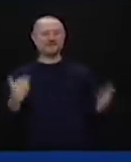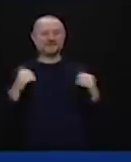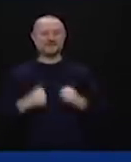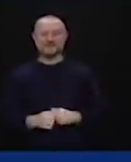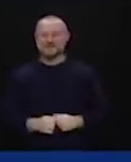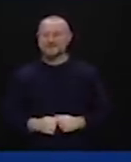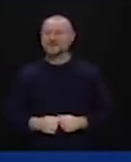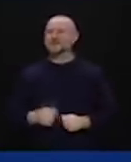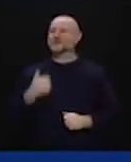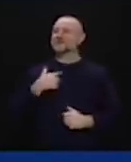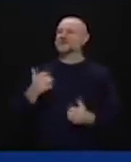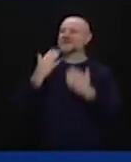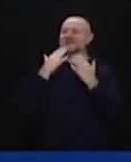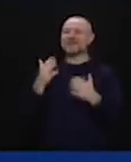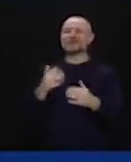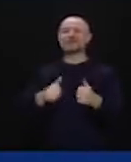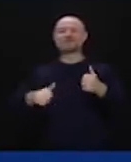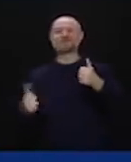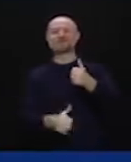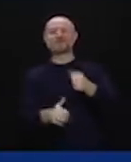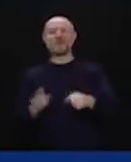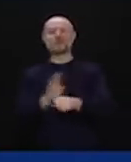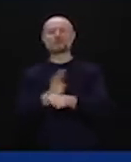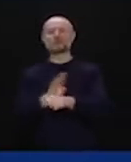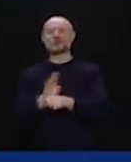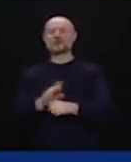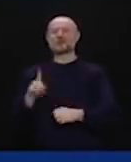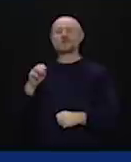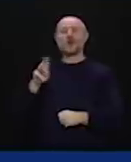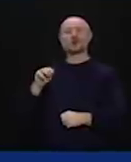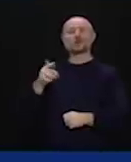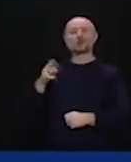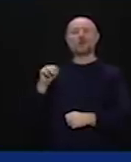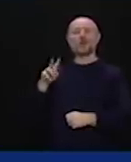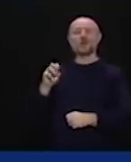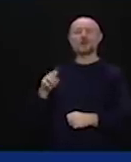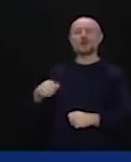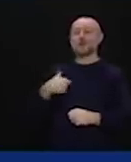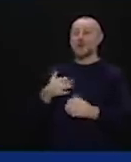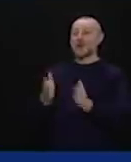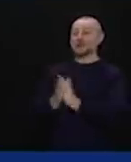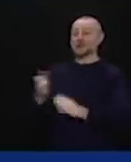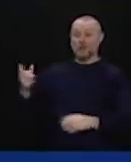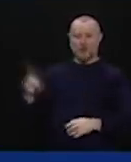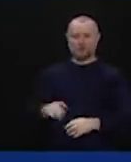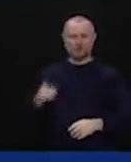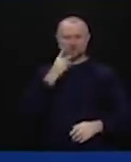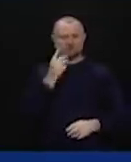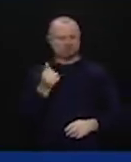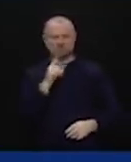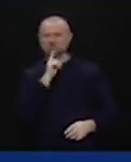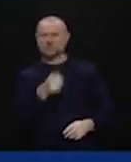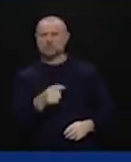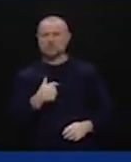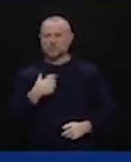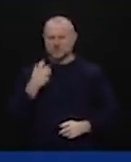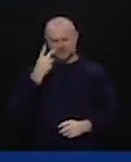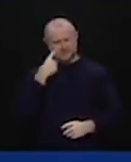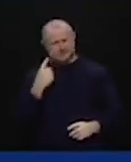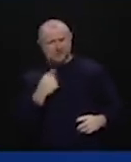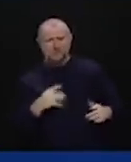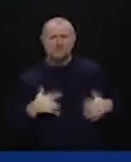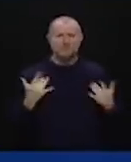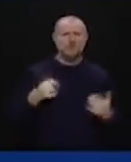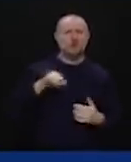great Commerce Deputy Secretary Don Graves. When I asked him to come, he didn't hesitate. He said, I want to see what's going on here